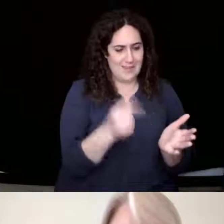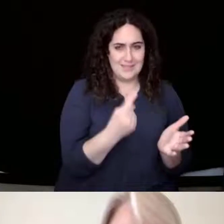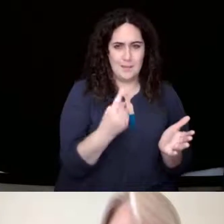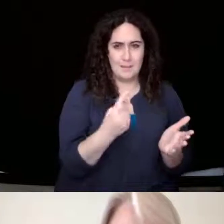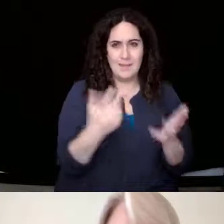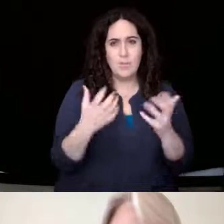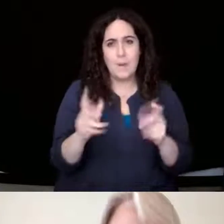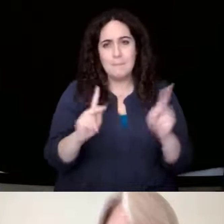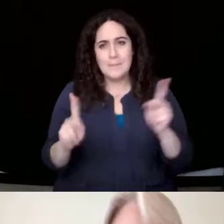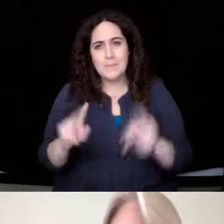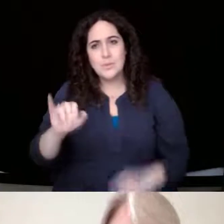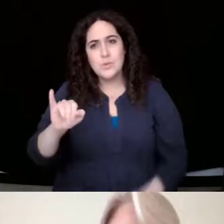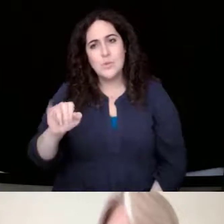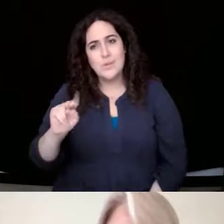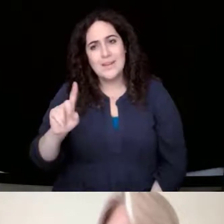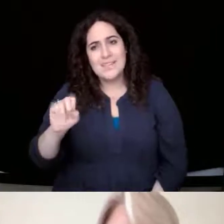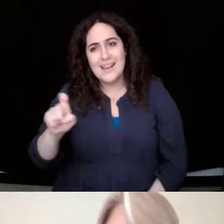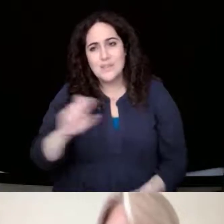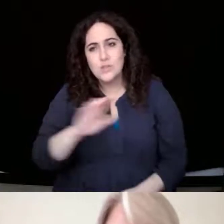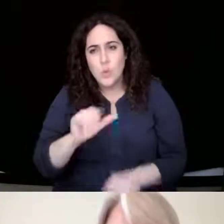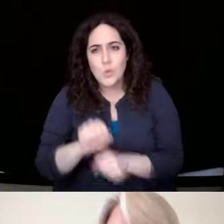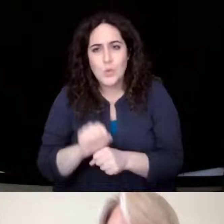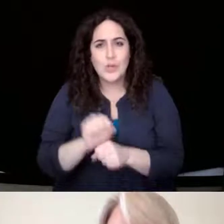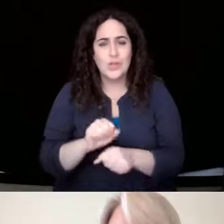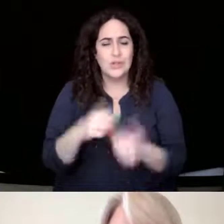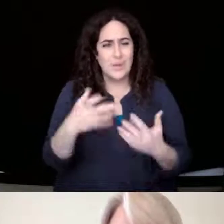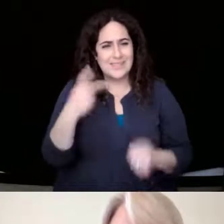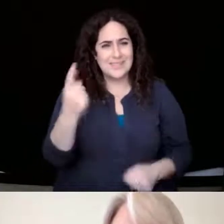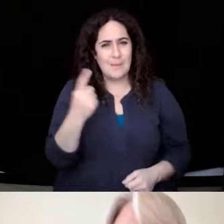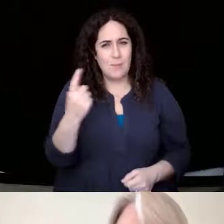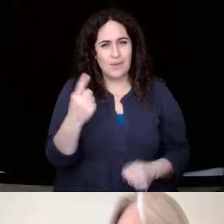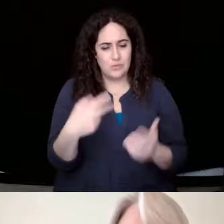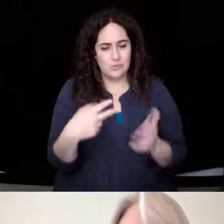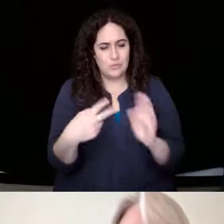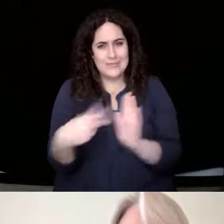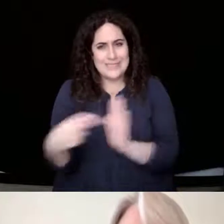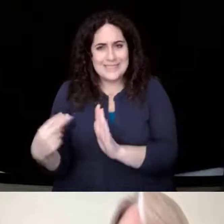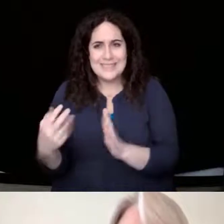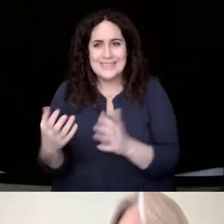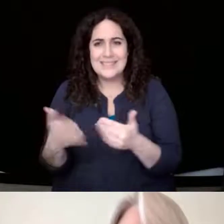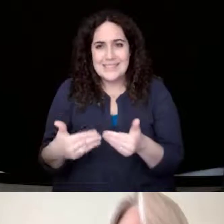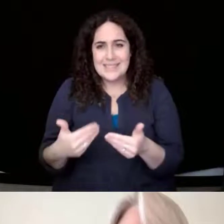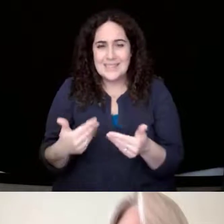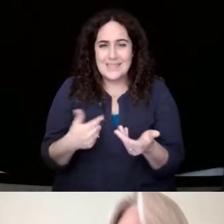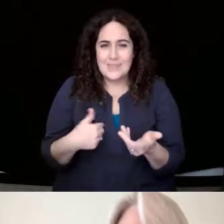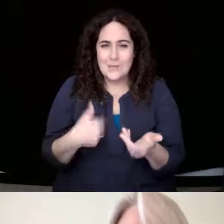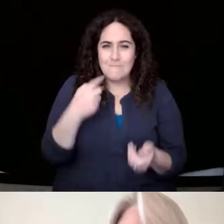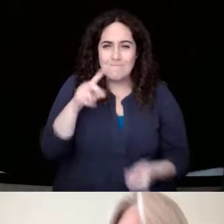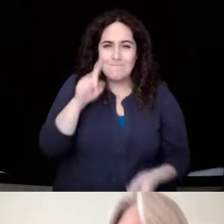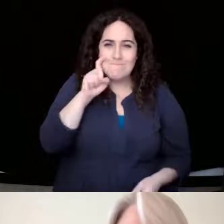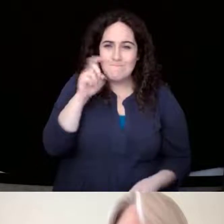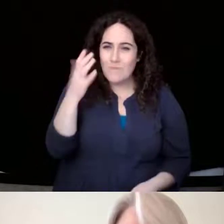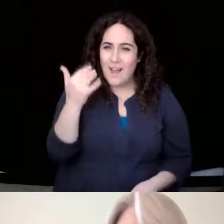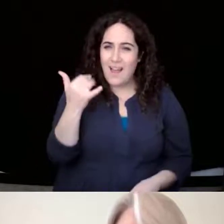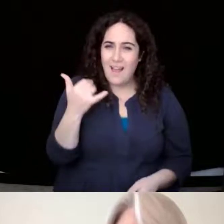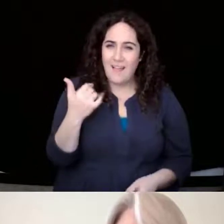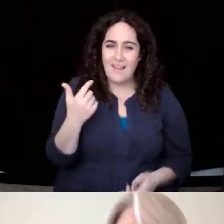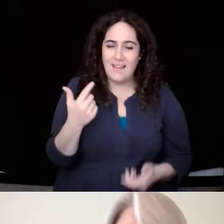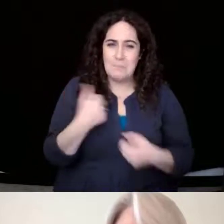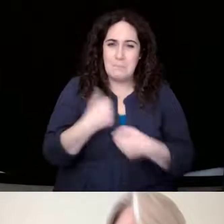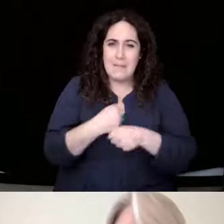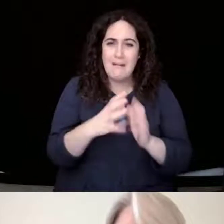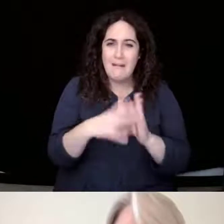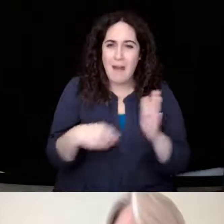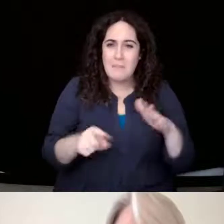indexed and other things. So there's something very strange going on here. I think the other thing I would just sort of raise for